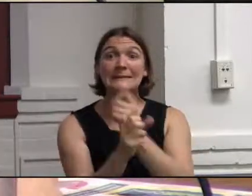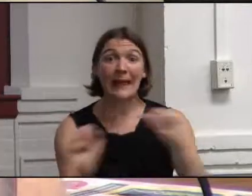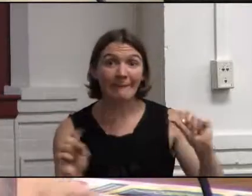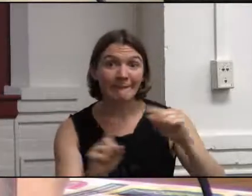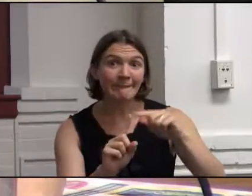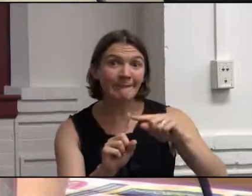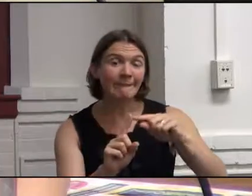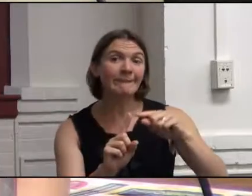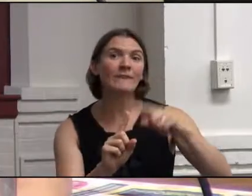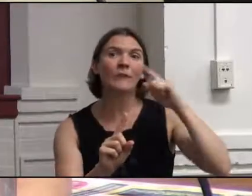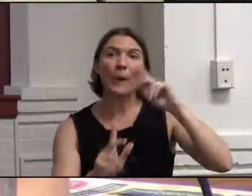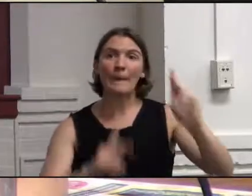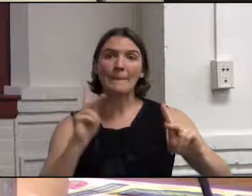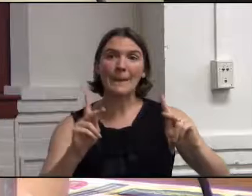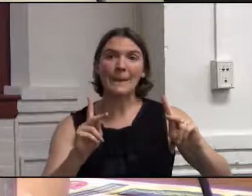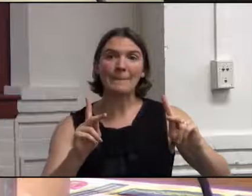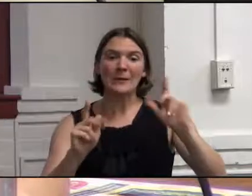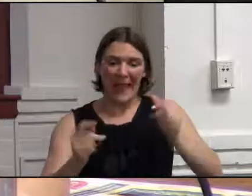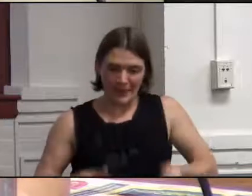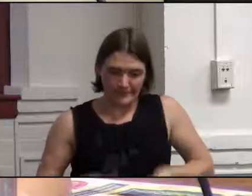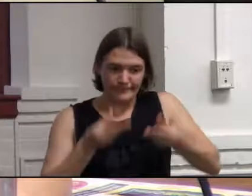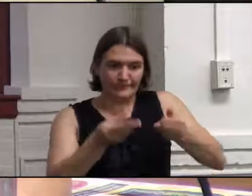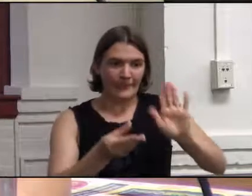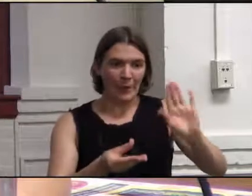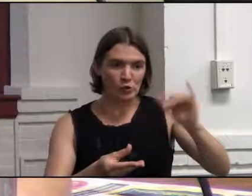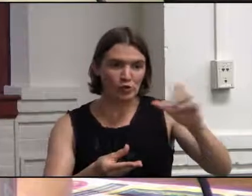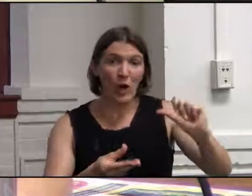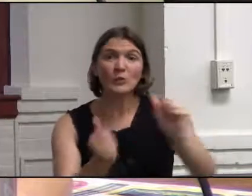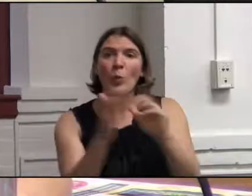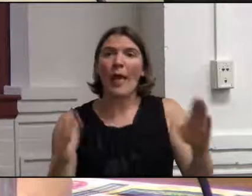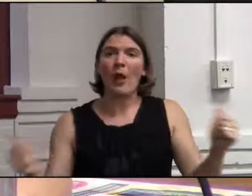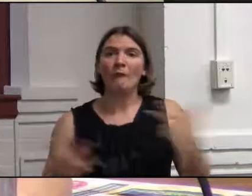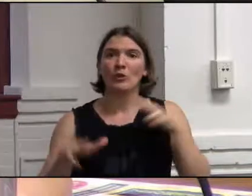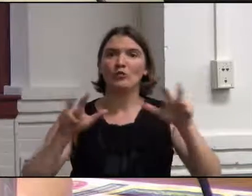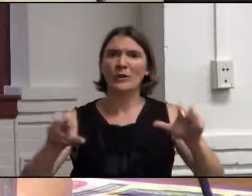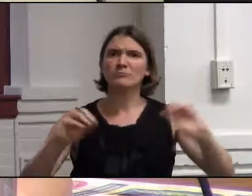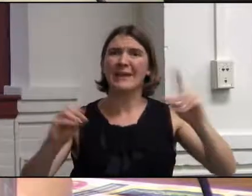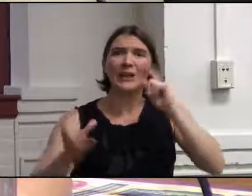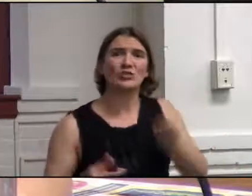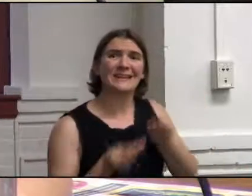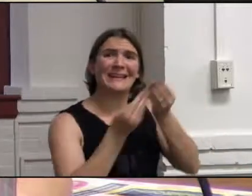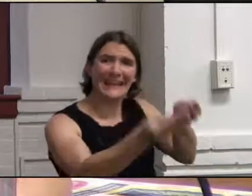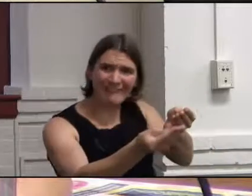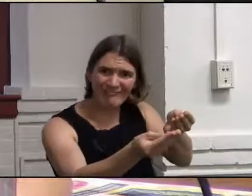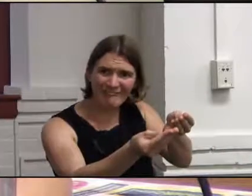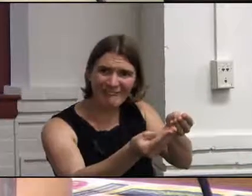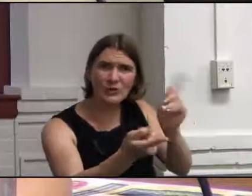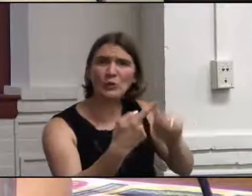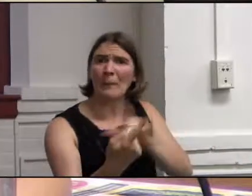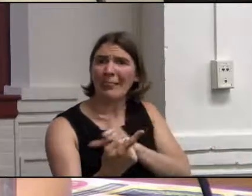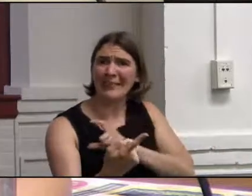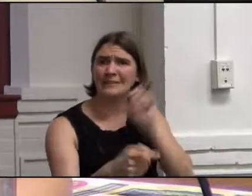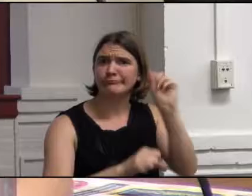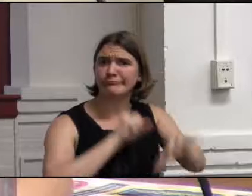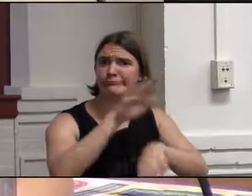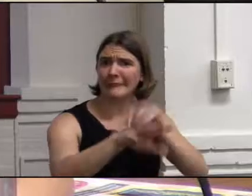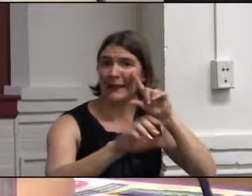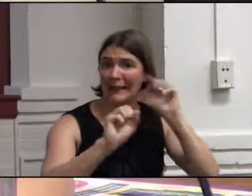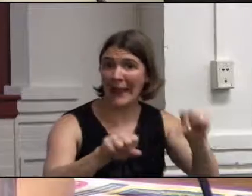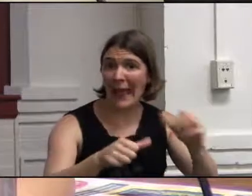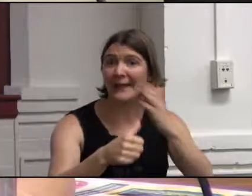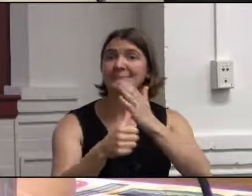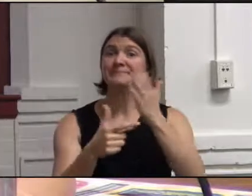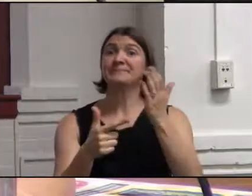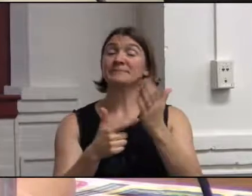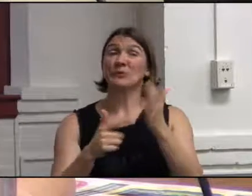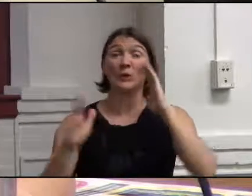to surrender drugs and paraphernalia without fear of arrest during specific times at the police department. The